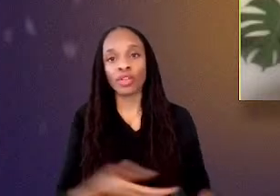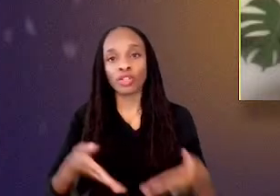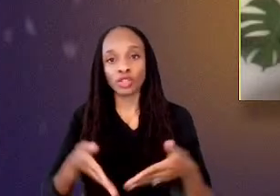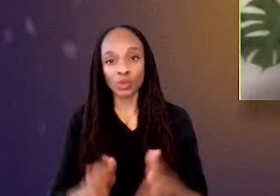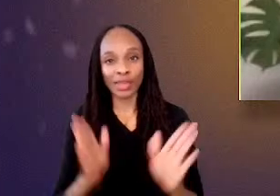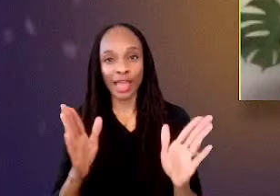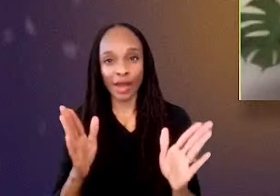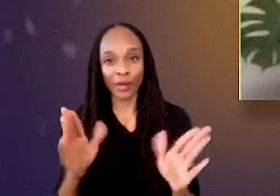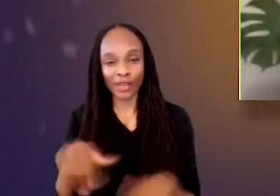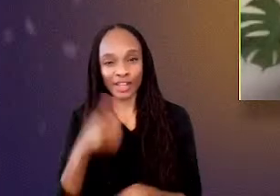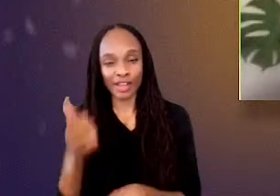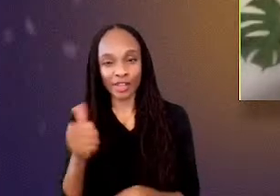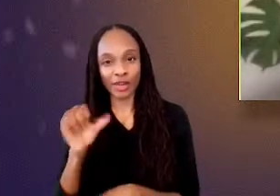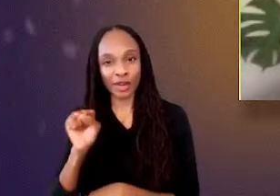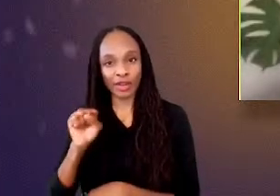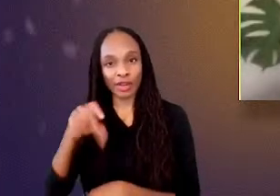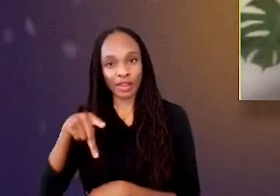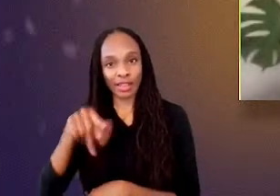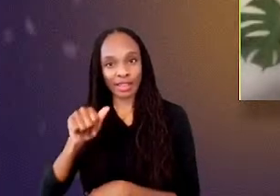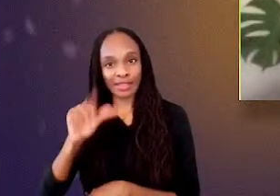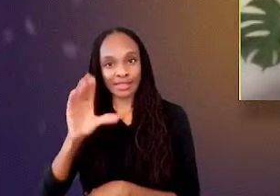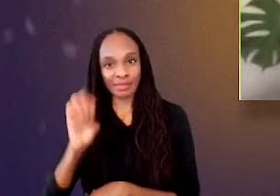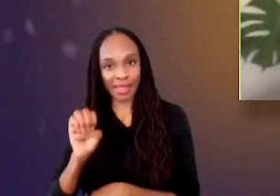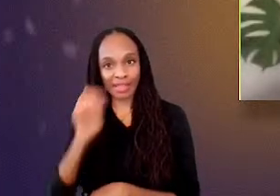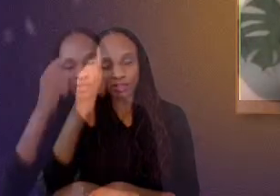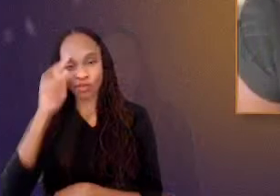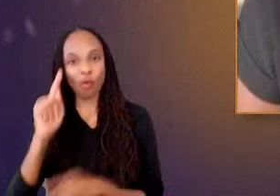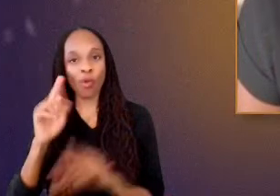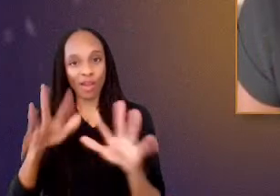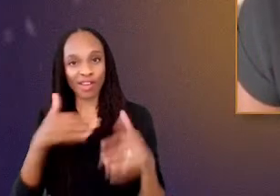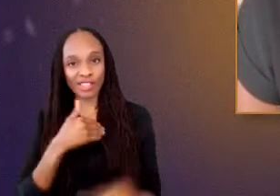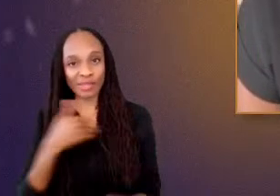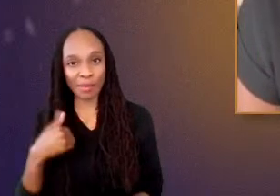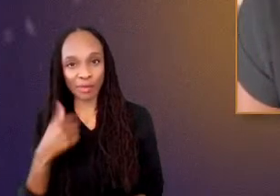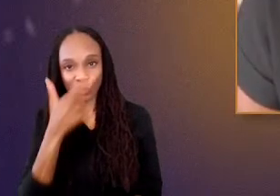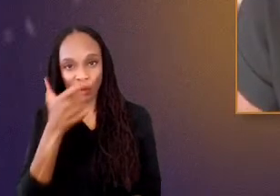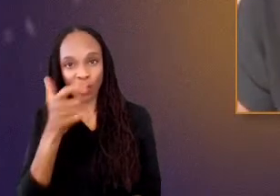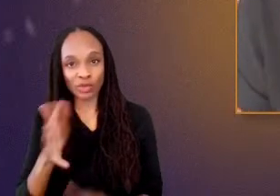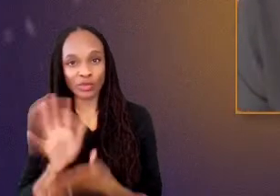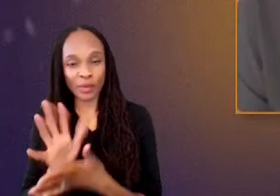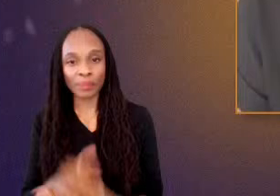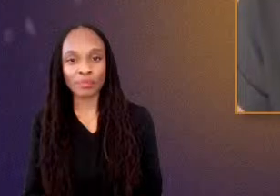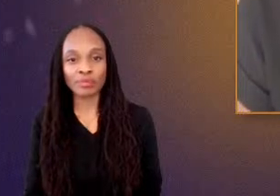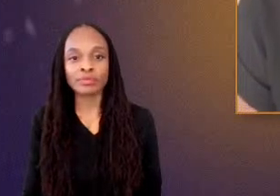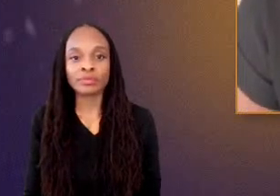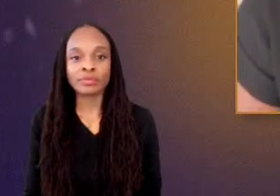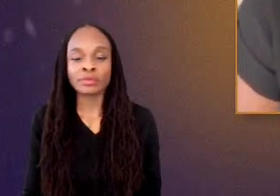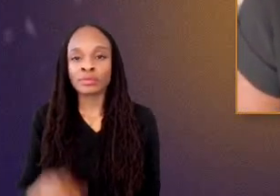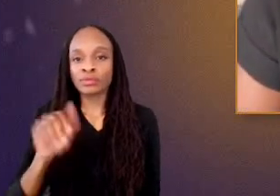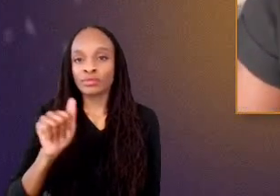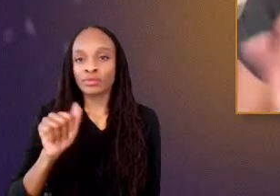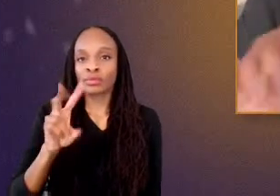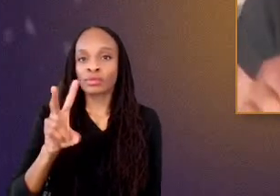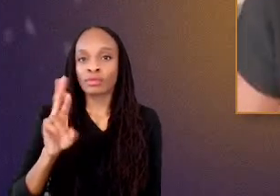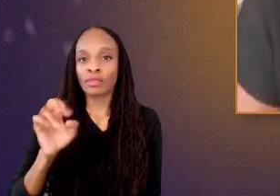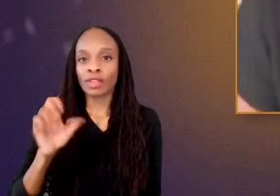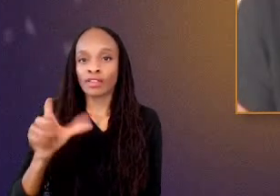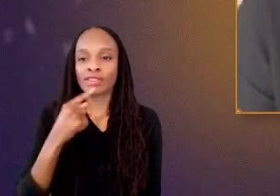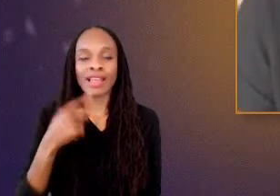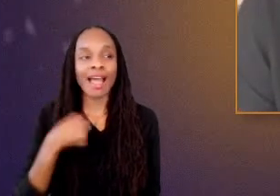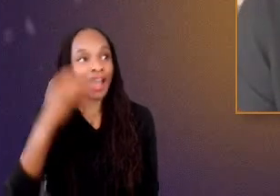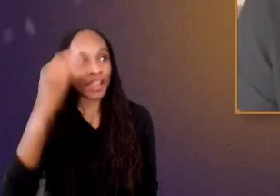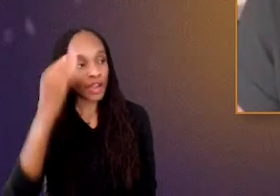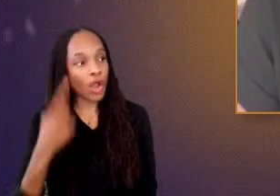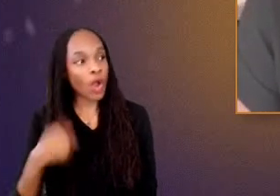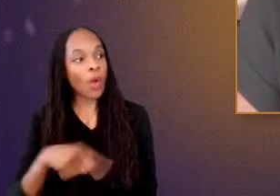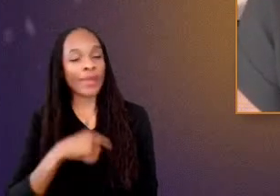more another space for audiences to engage with your film. So I know we have some questions. I